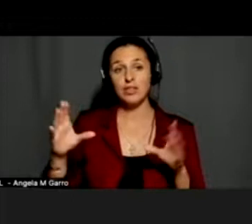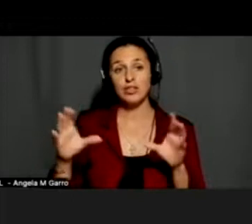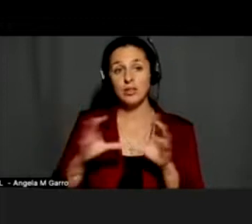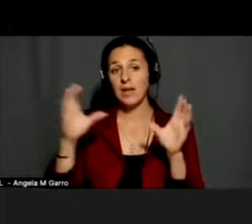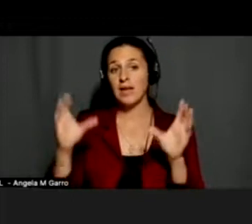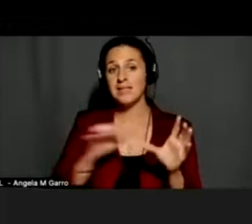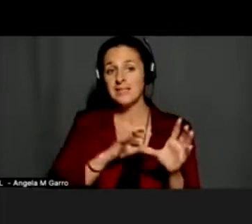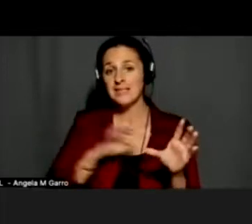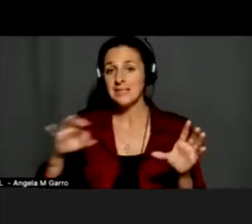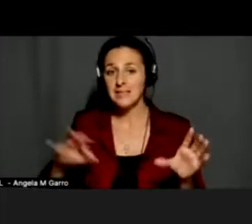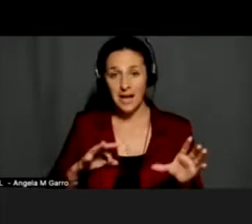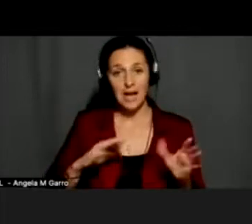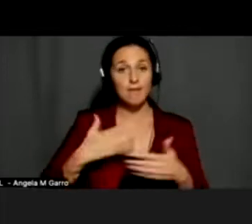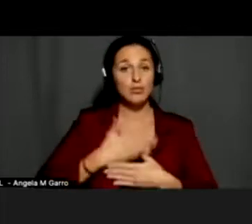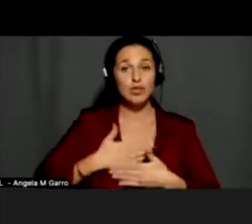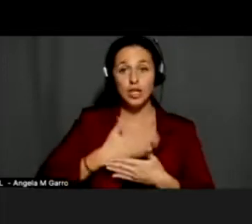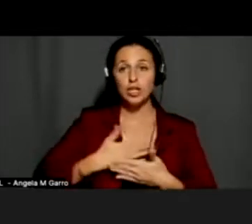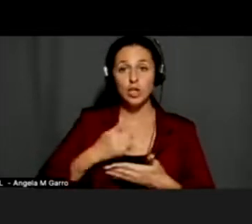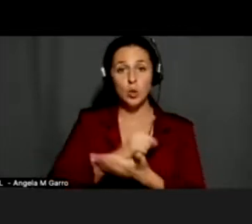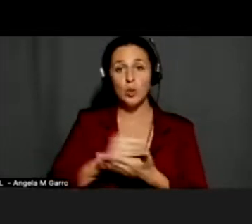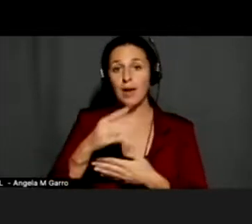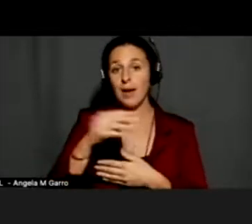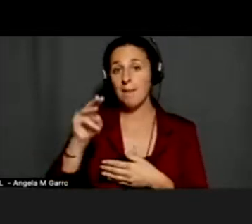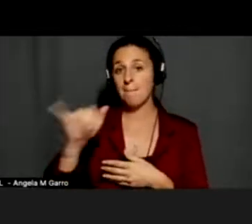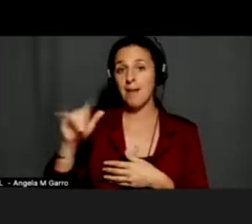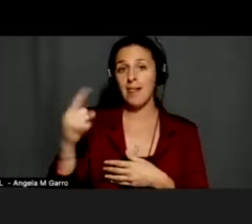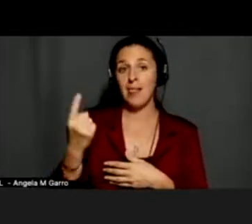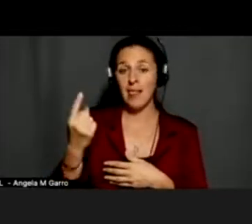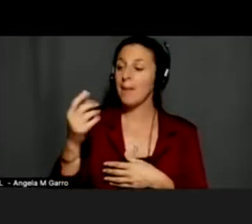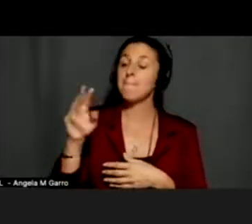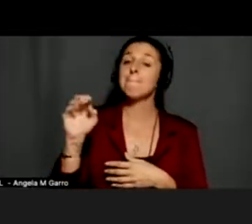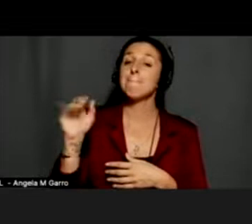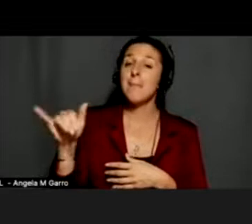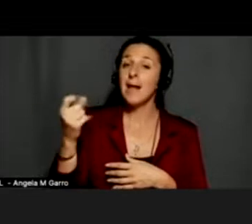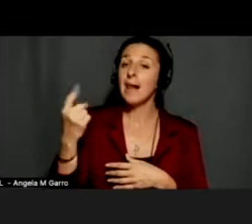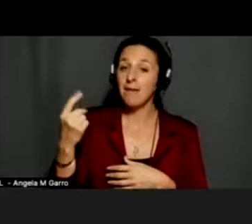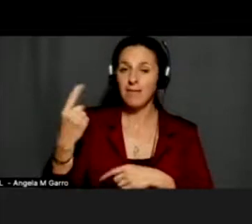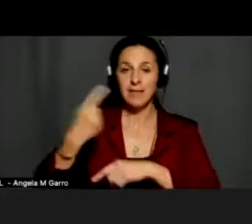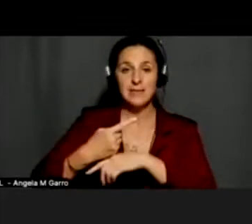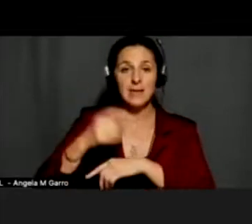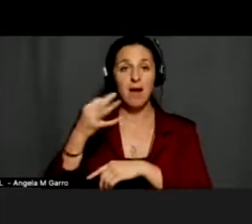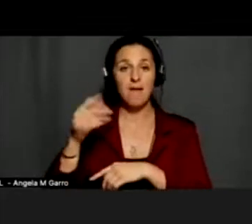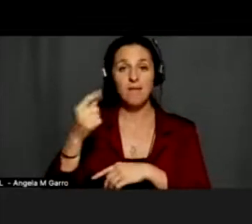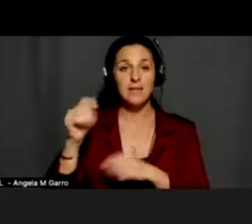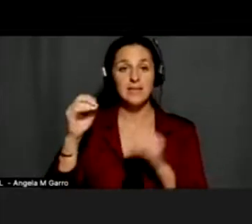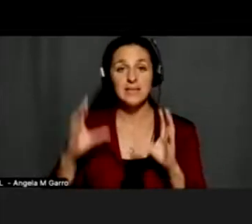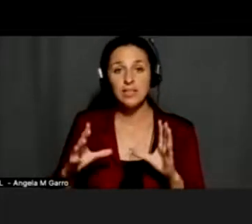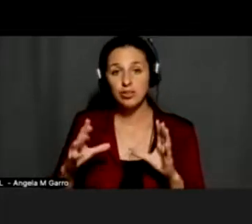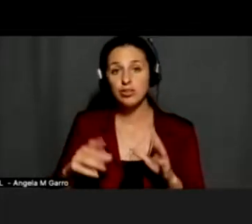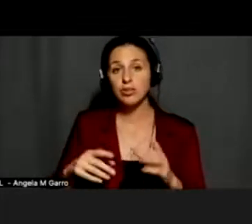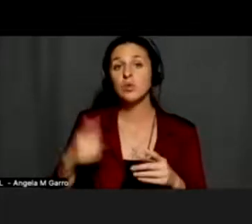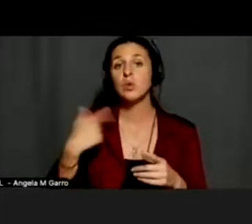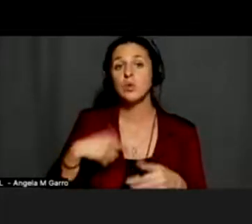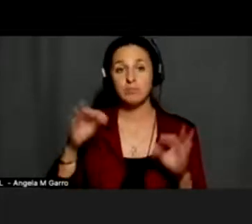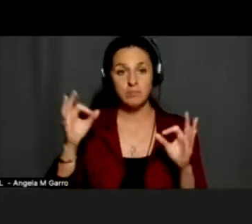Staff Appreciation Week and May 11th as Day of the Teacher. And be it further resolved that